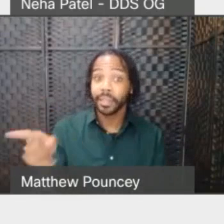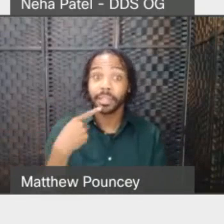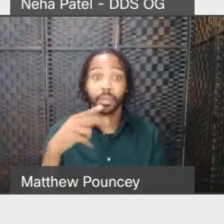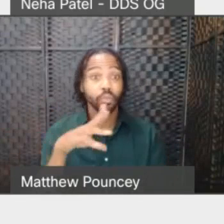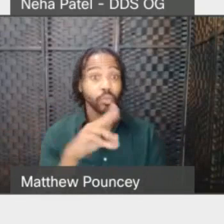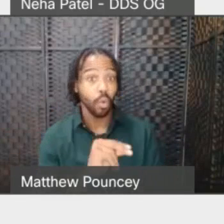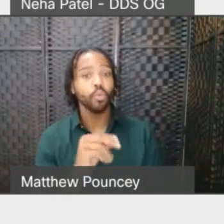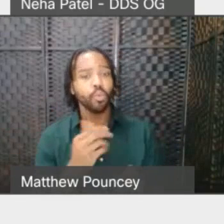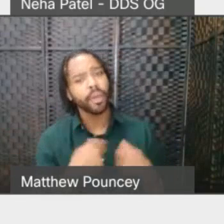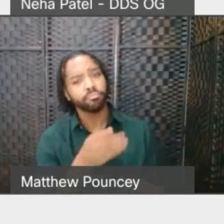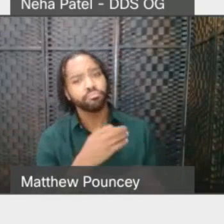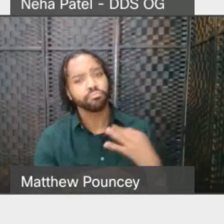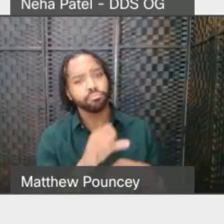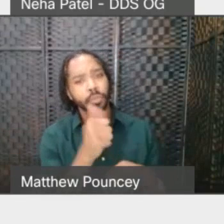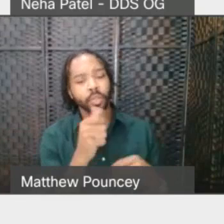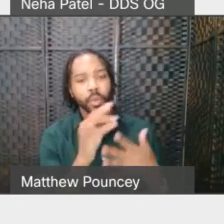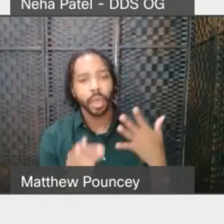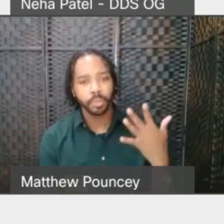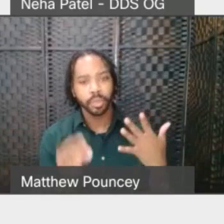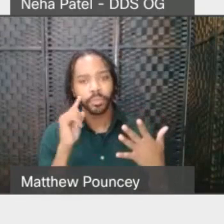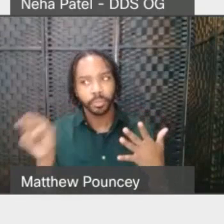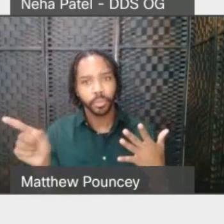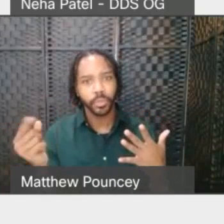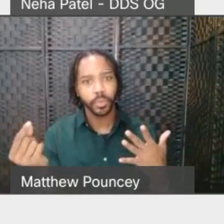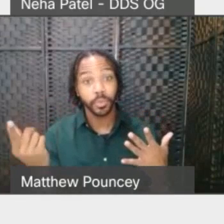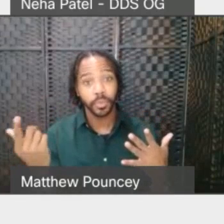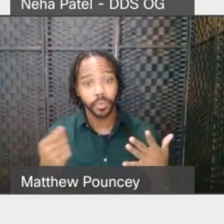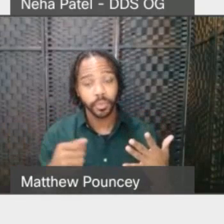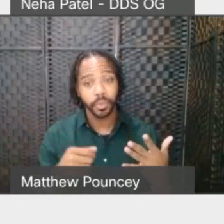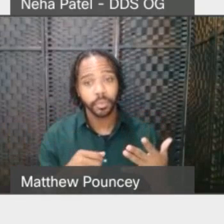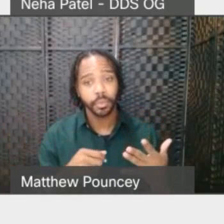it gives them options about